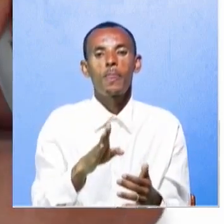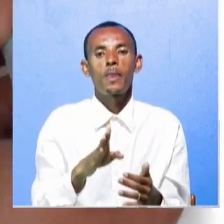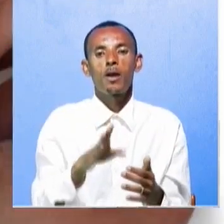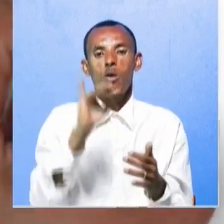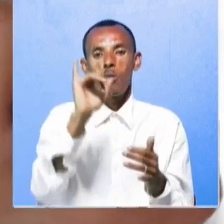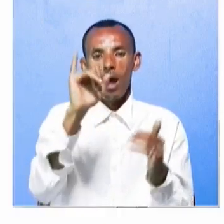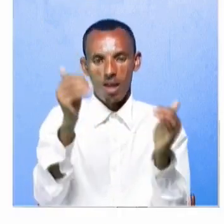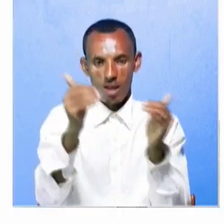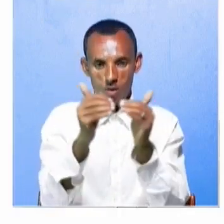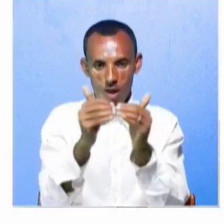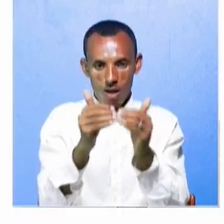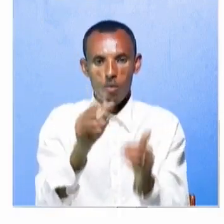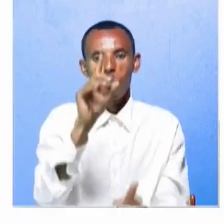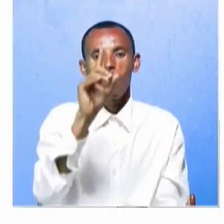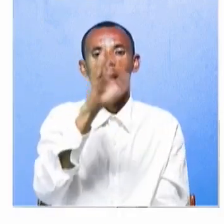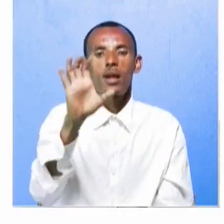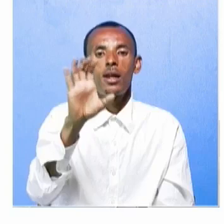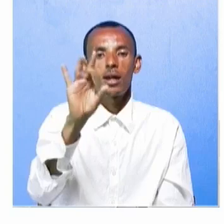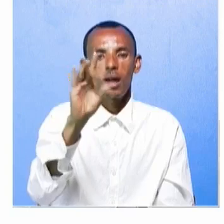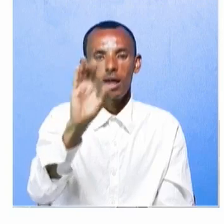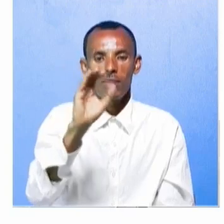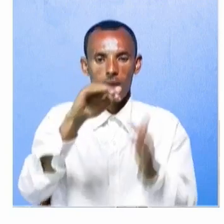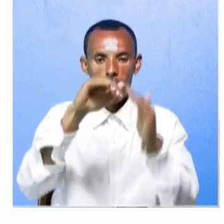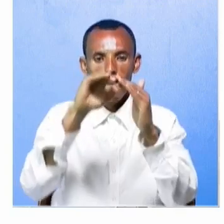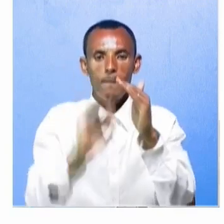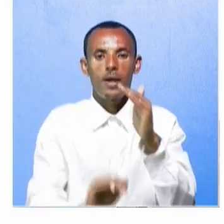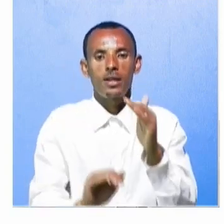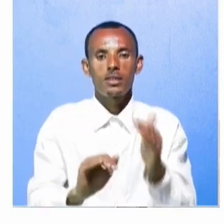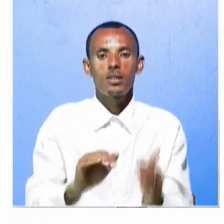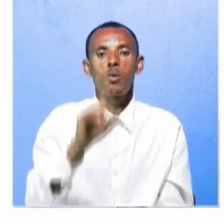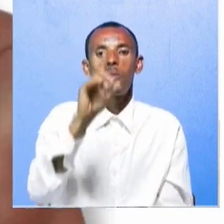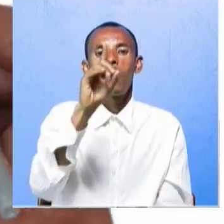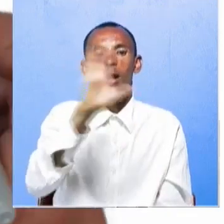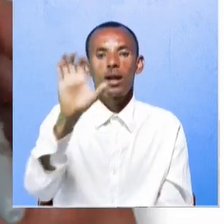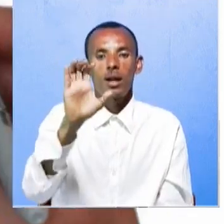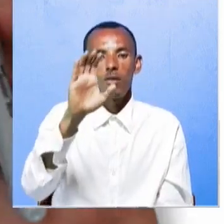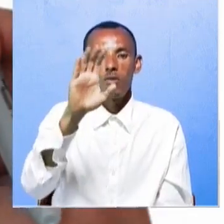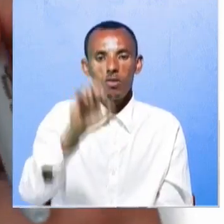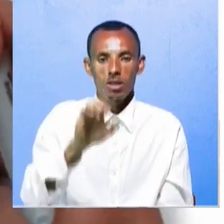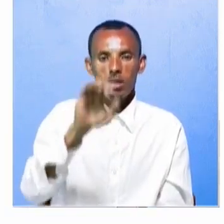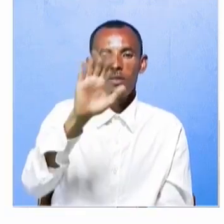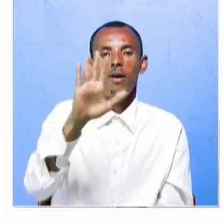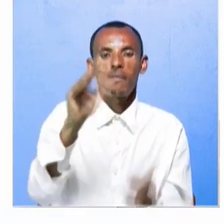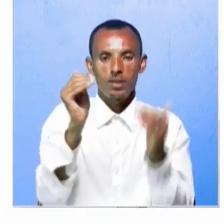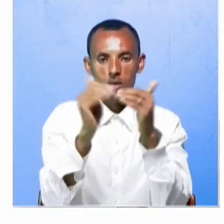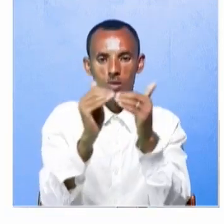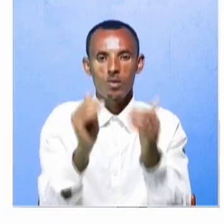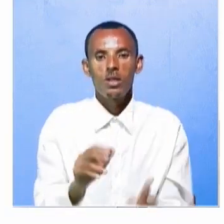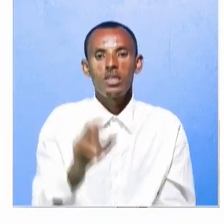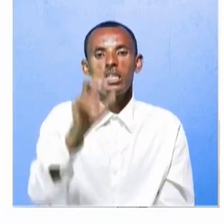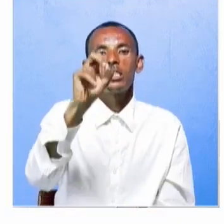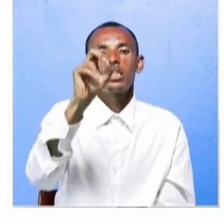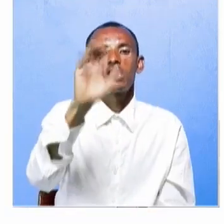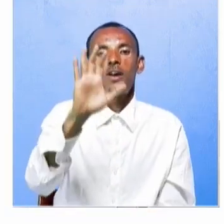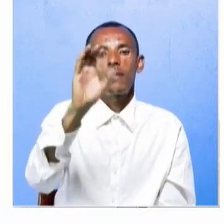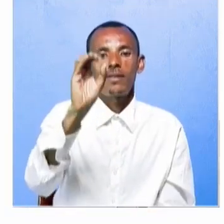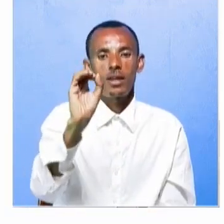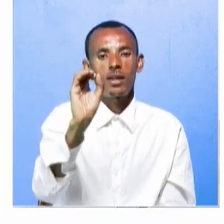is equal to 180 degree minus 145, which is 35